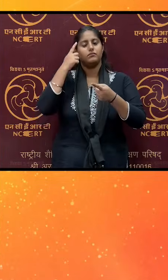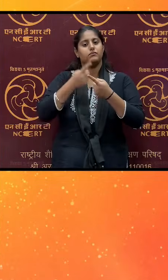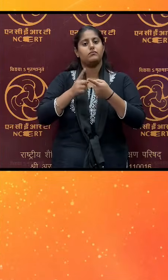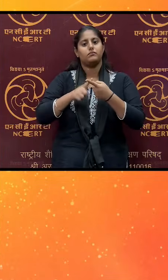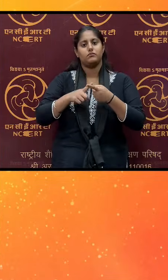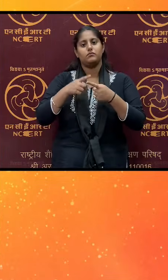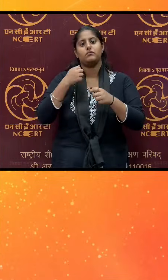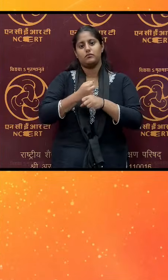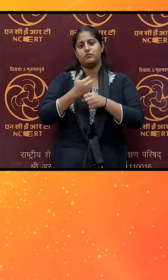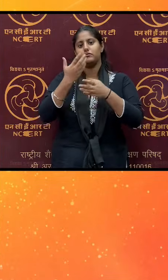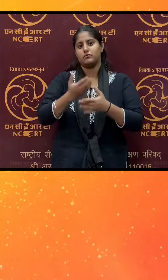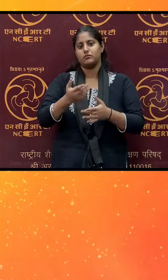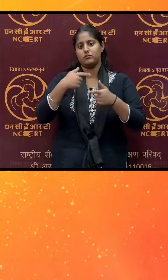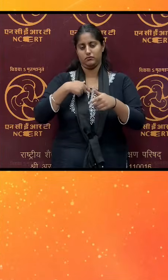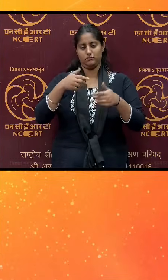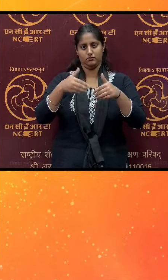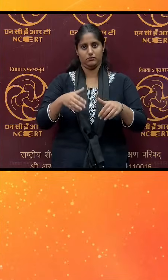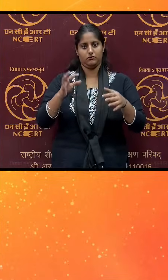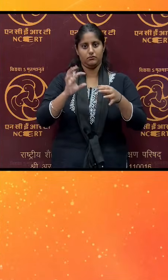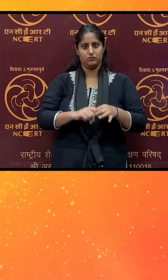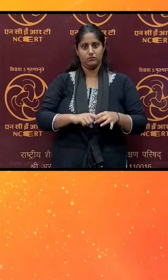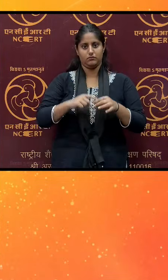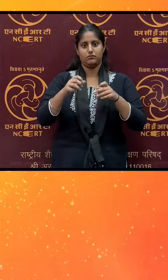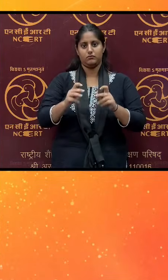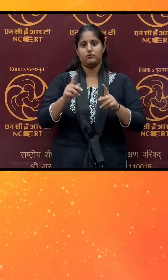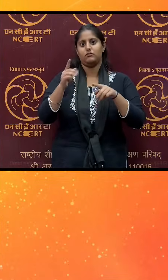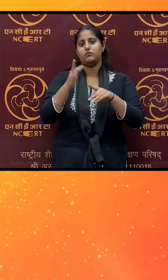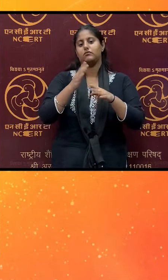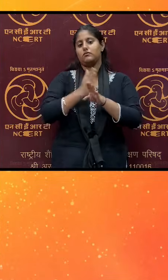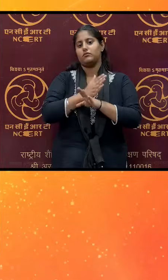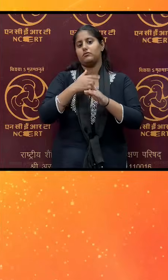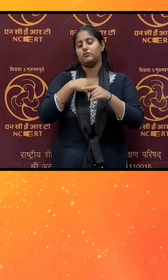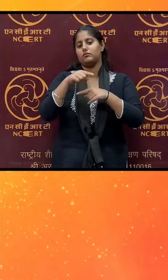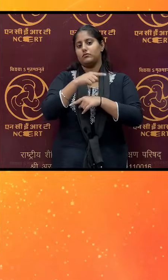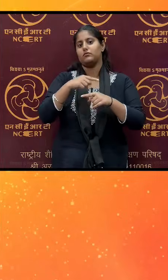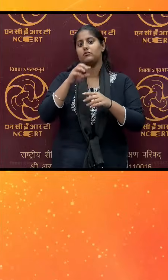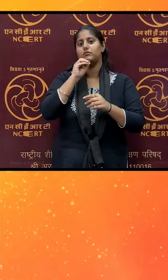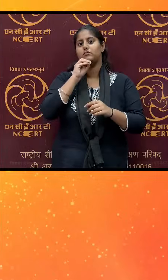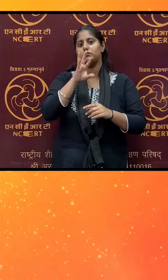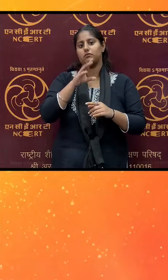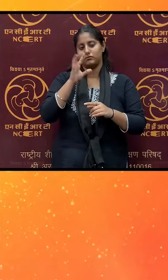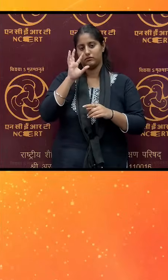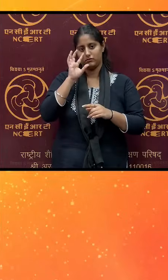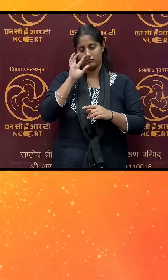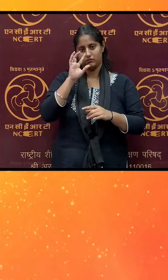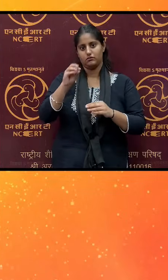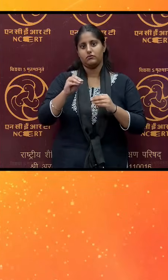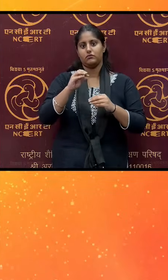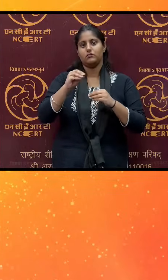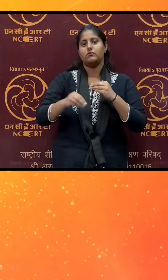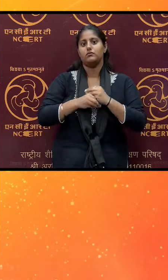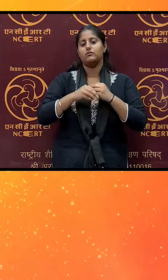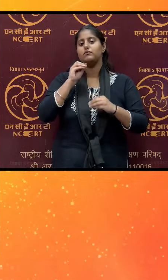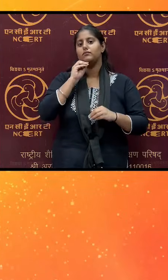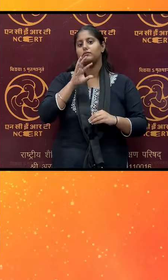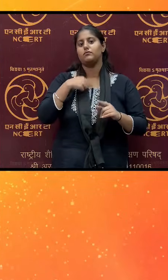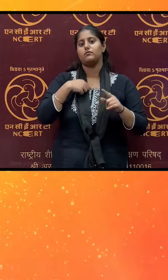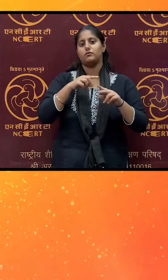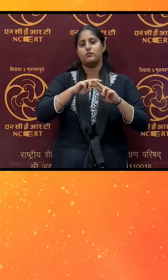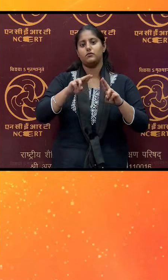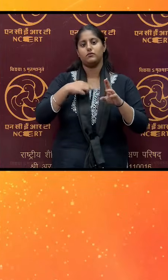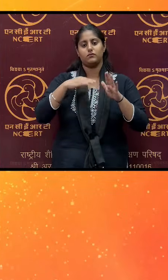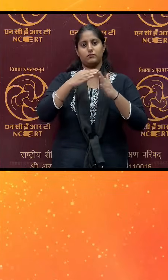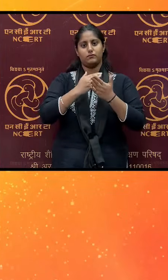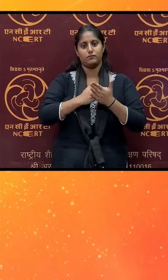who had joined us. So, before I introduce all of you with the guest, let me tell you one more important thing, that during this live